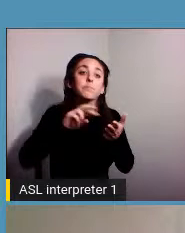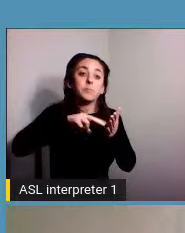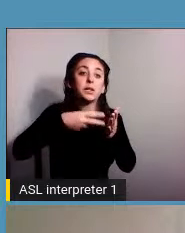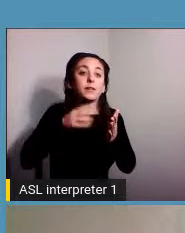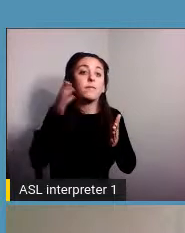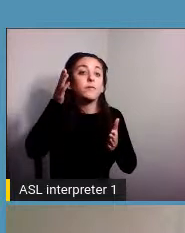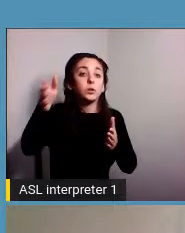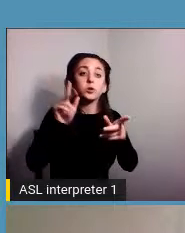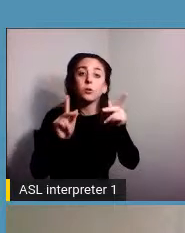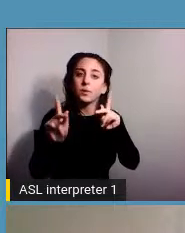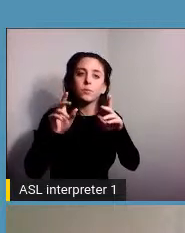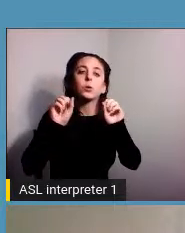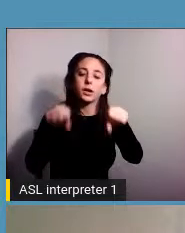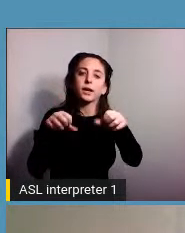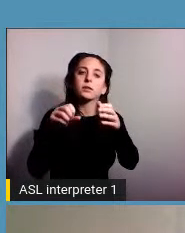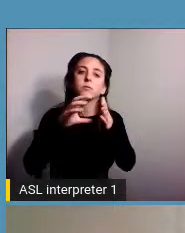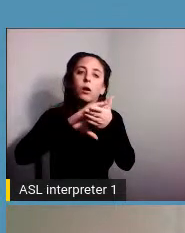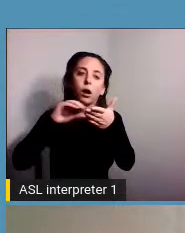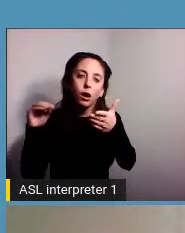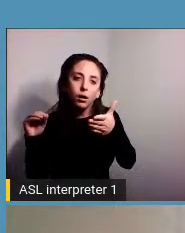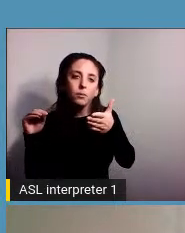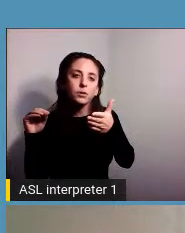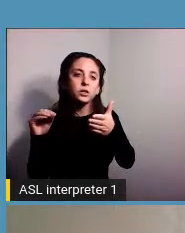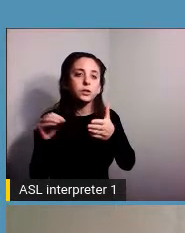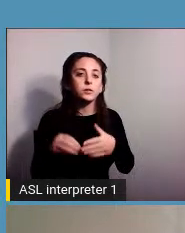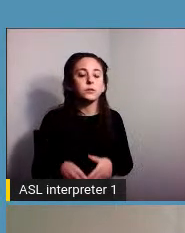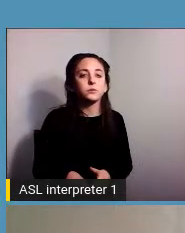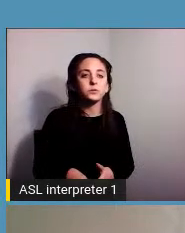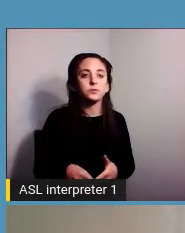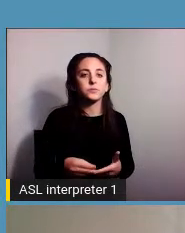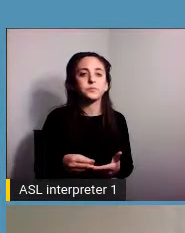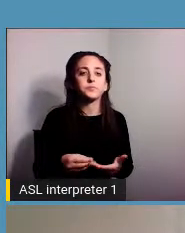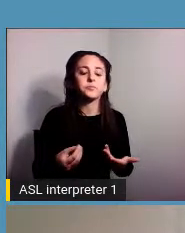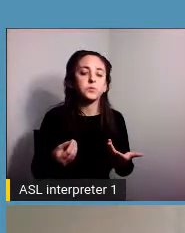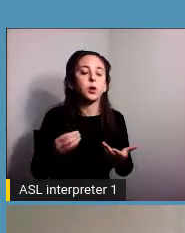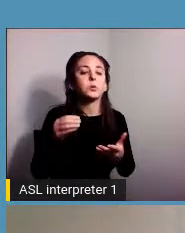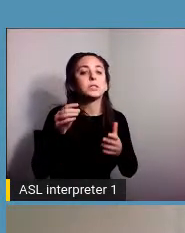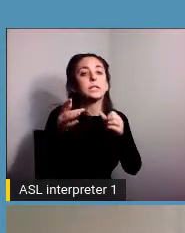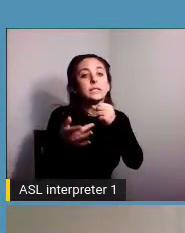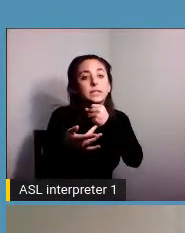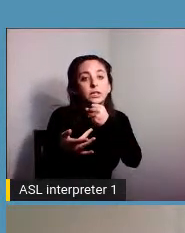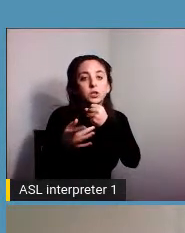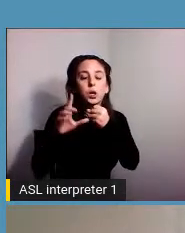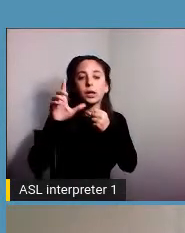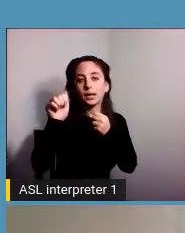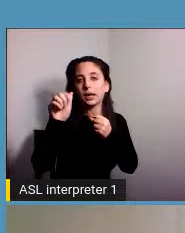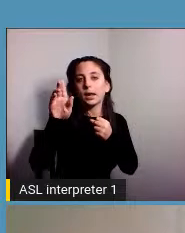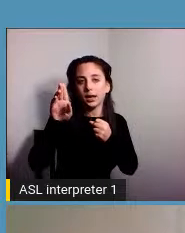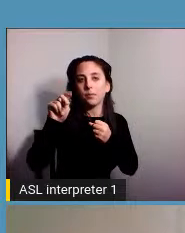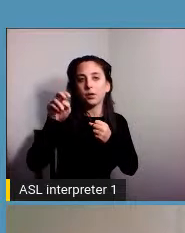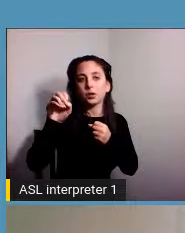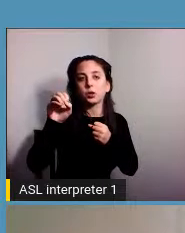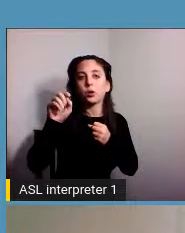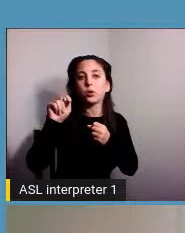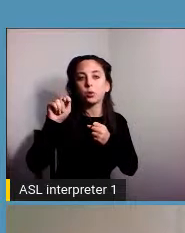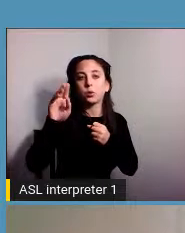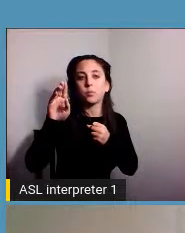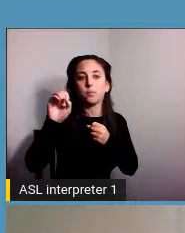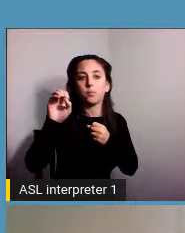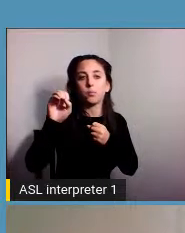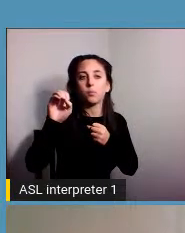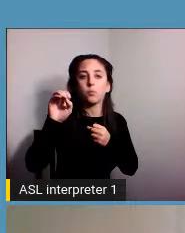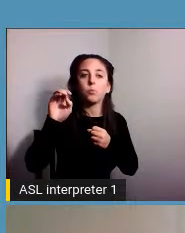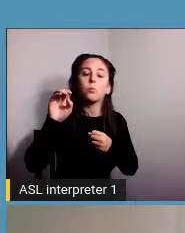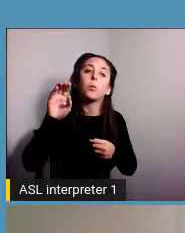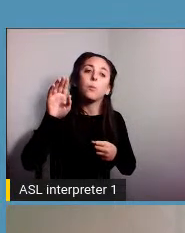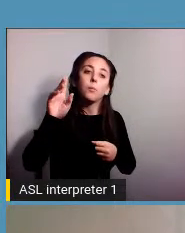So this core idea is really what's behind the digital lab notebook software that we've been working on for a long